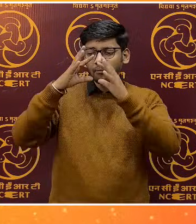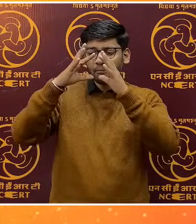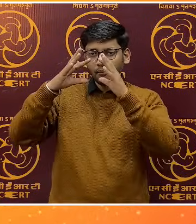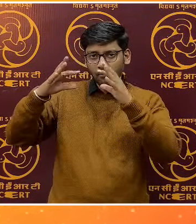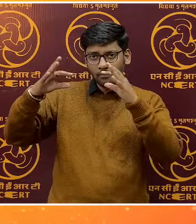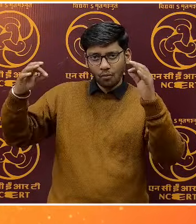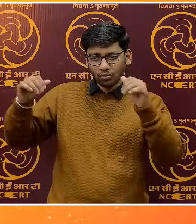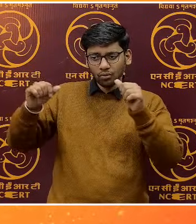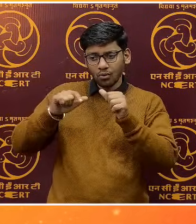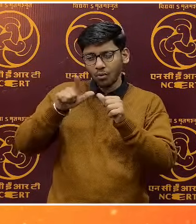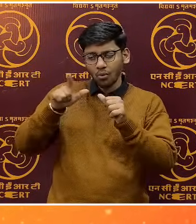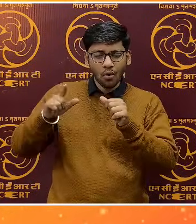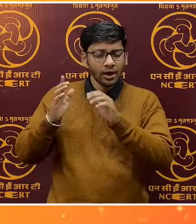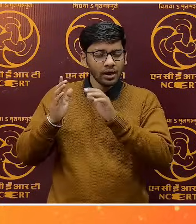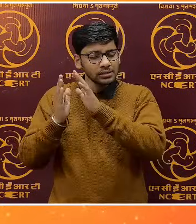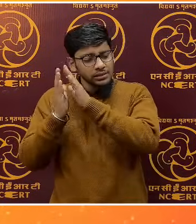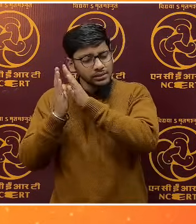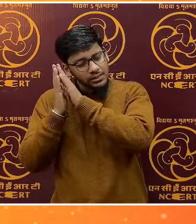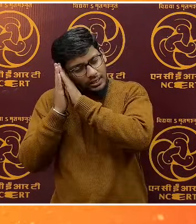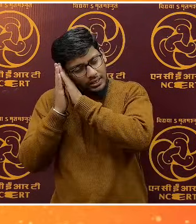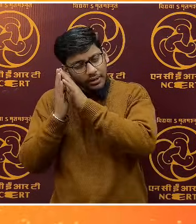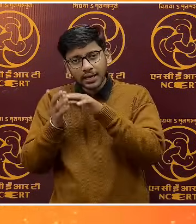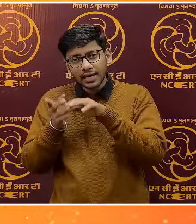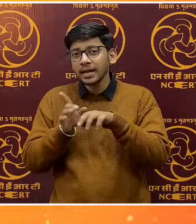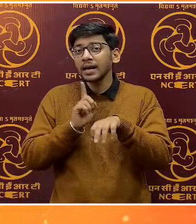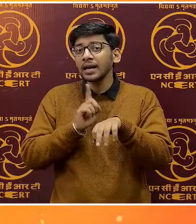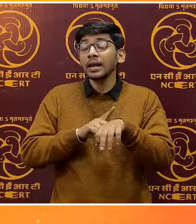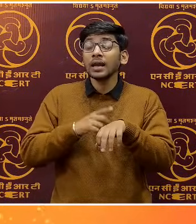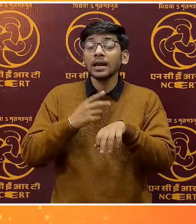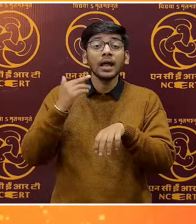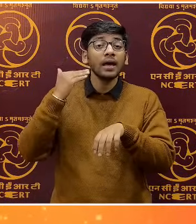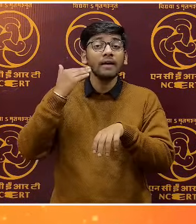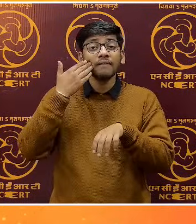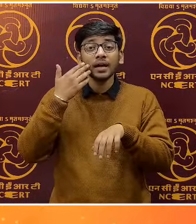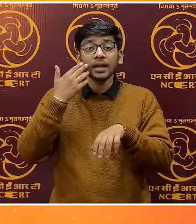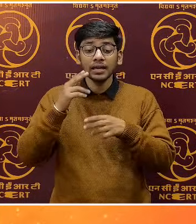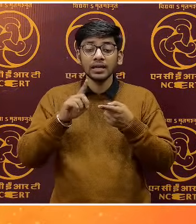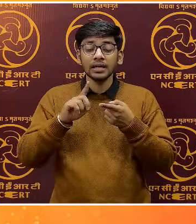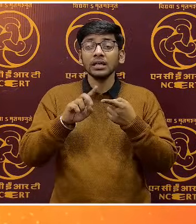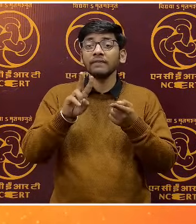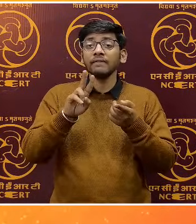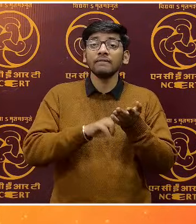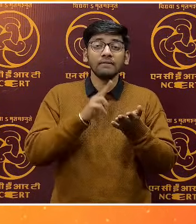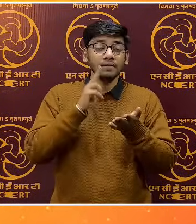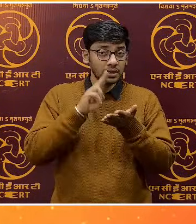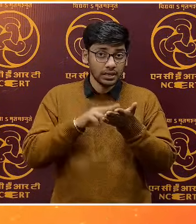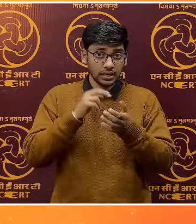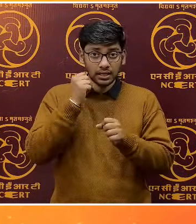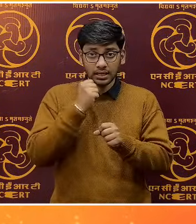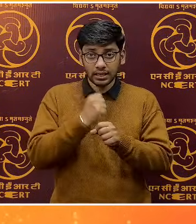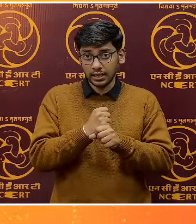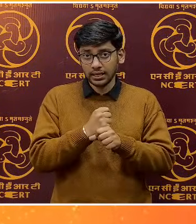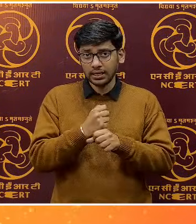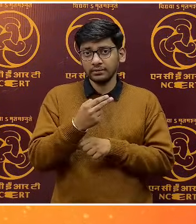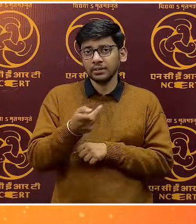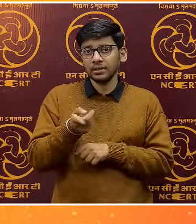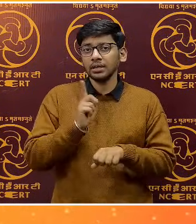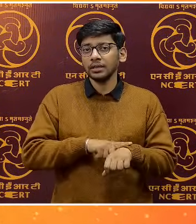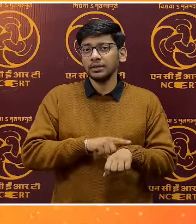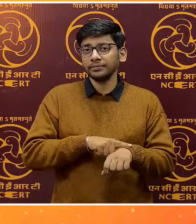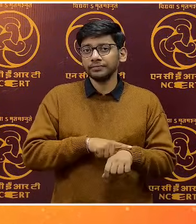sleep. And that's evening. Yes, that is evening. So we will put this pin to the